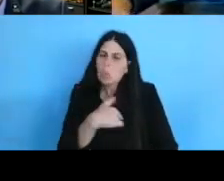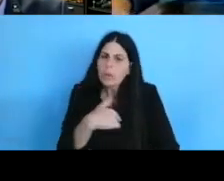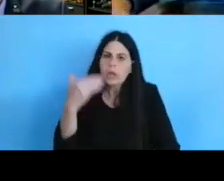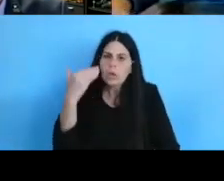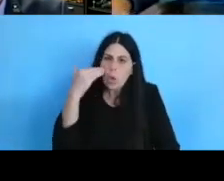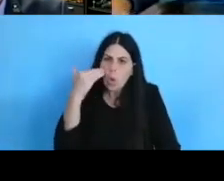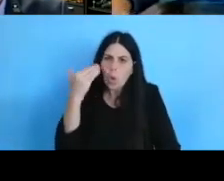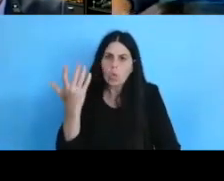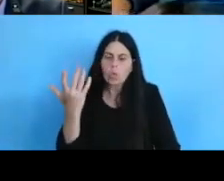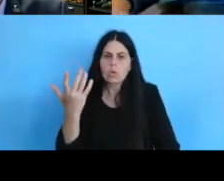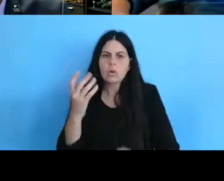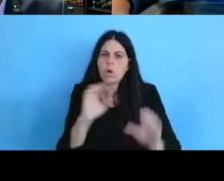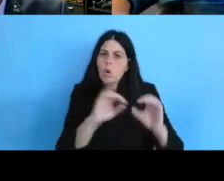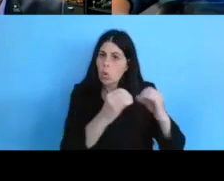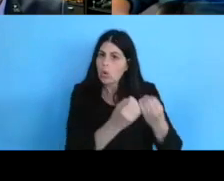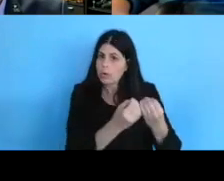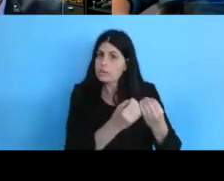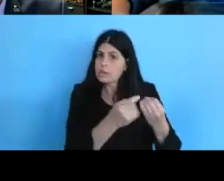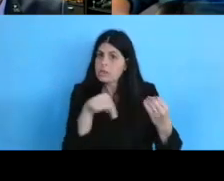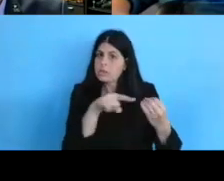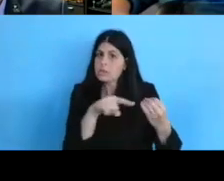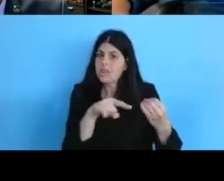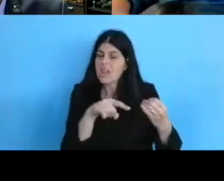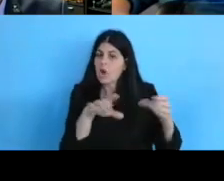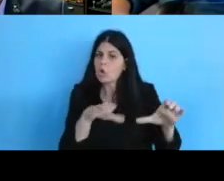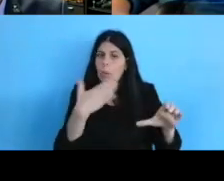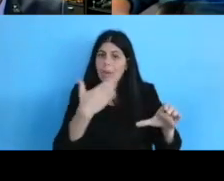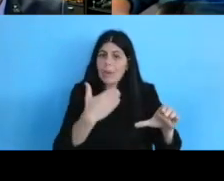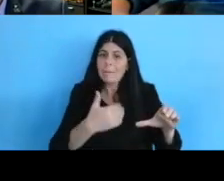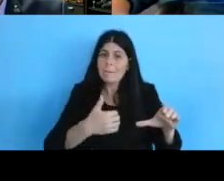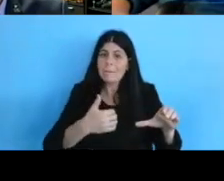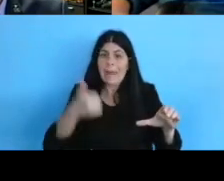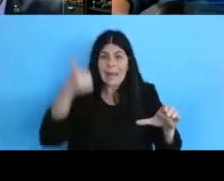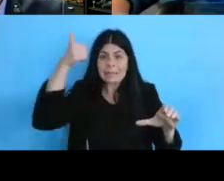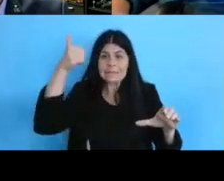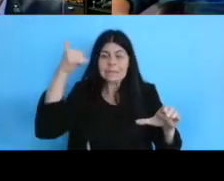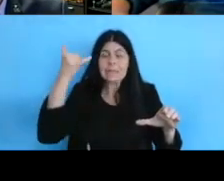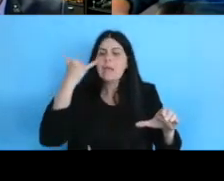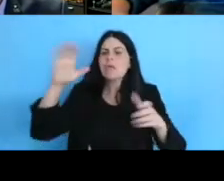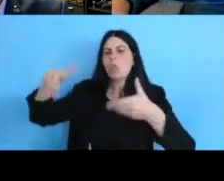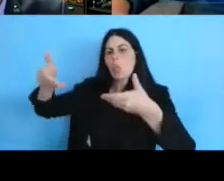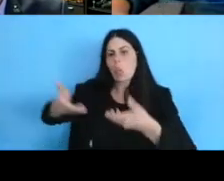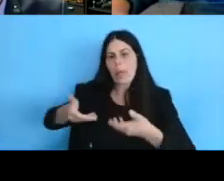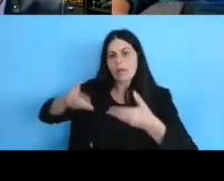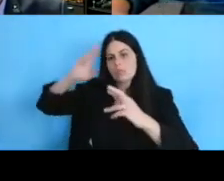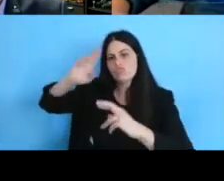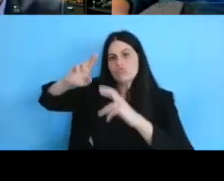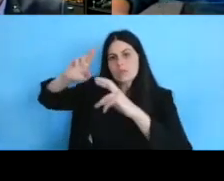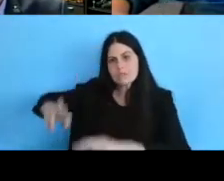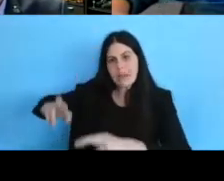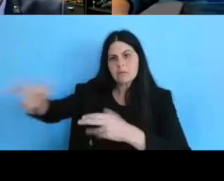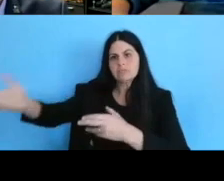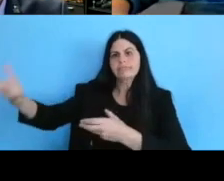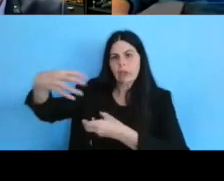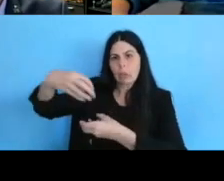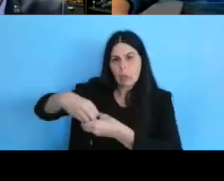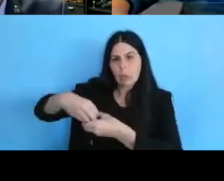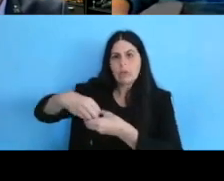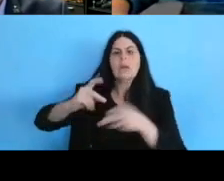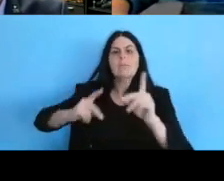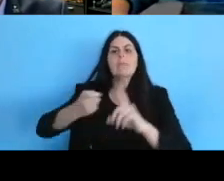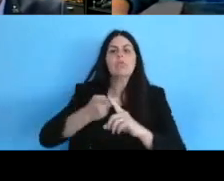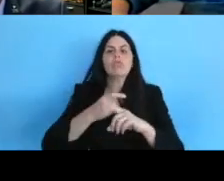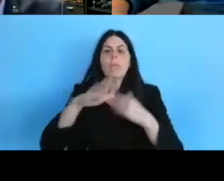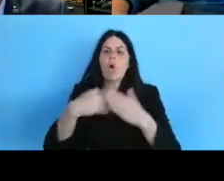organizations are at their best when they welcome, respect, and include people of all backgrounds, which